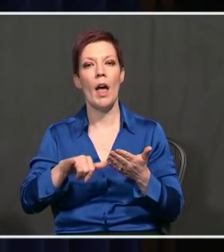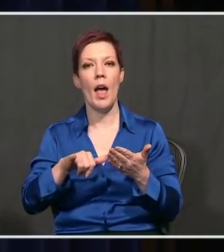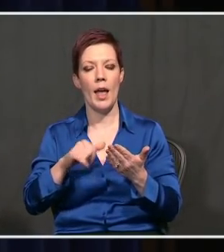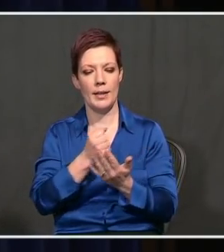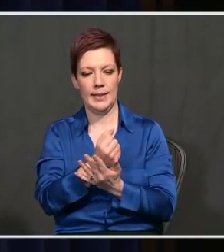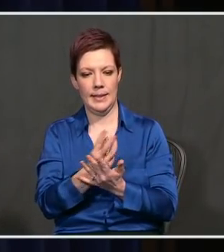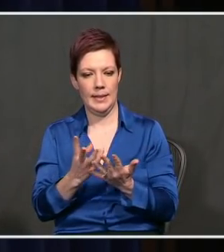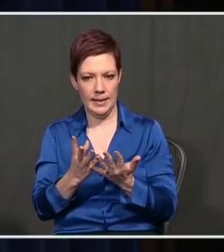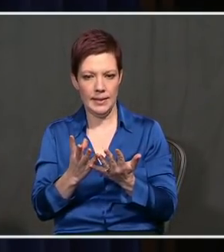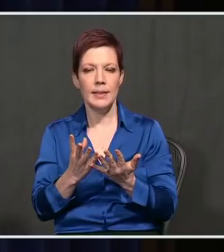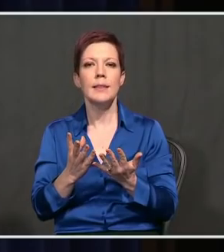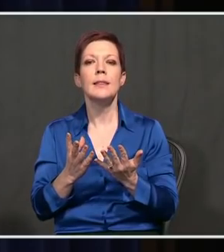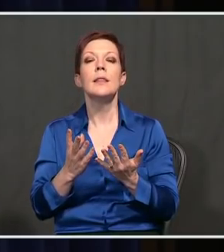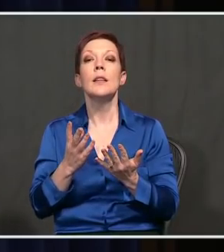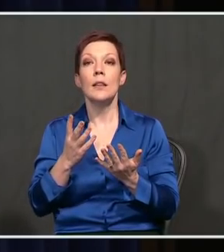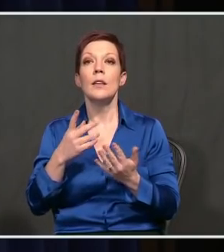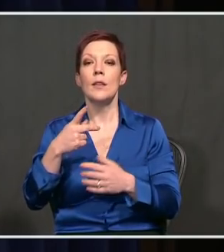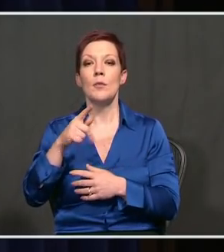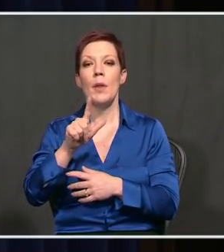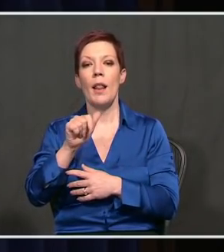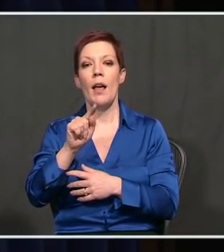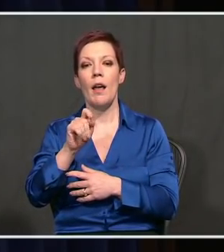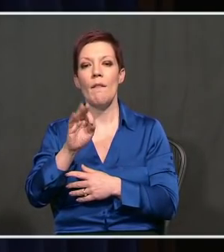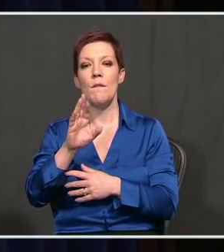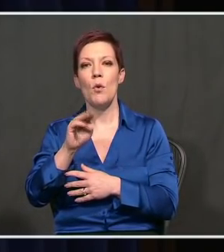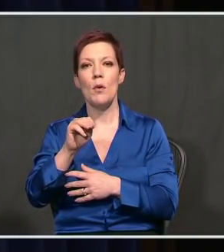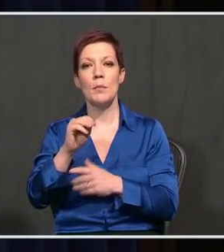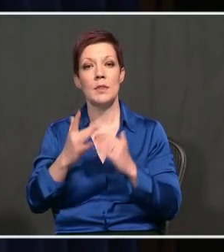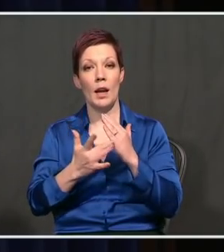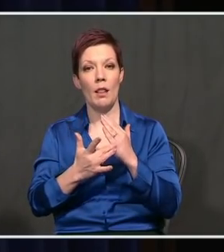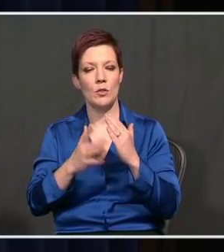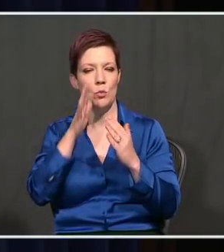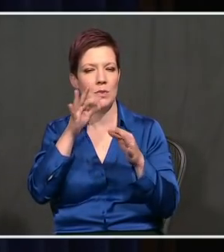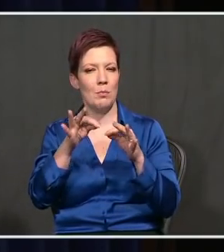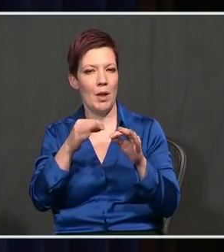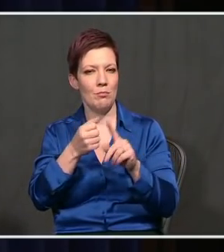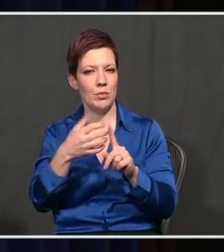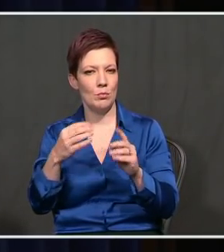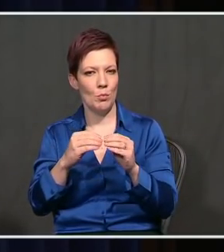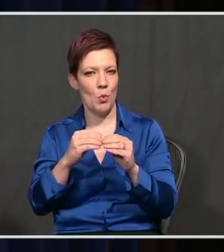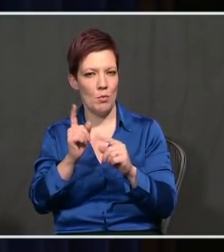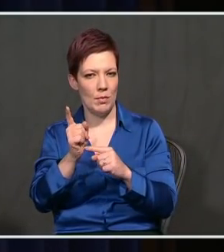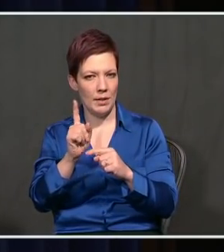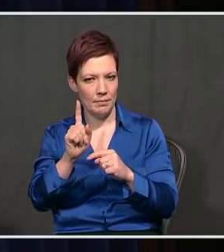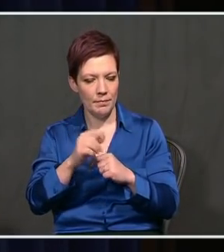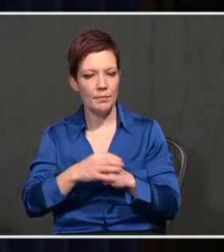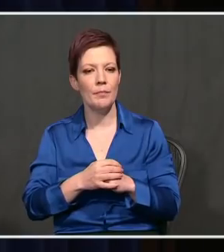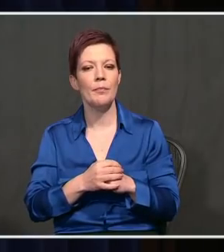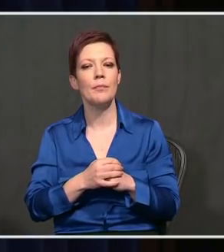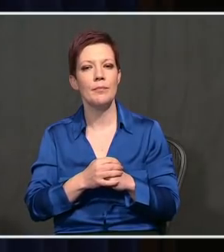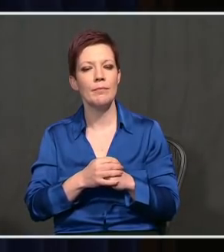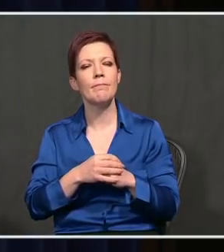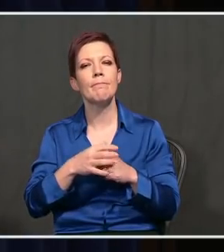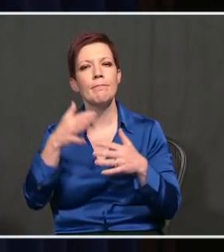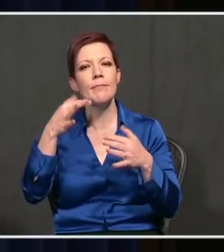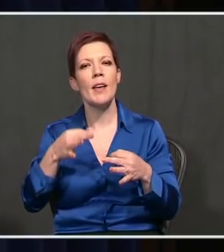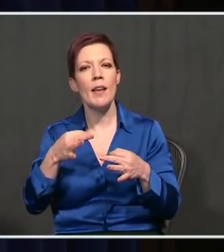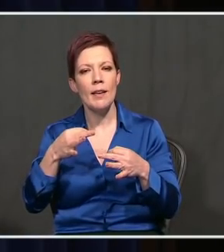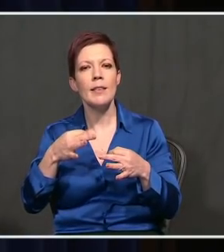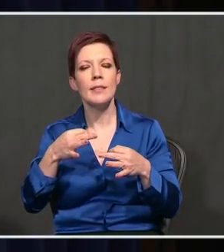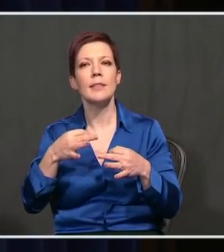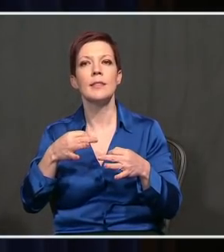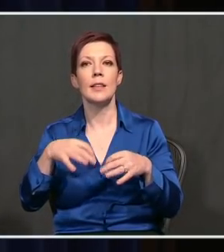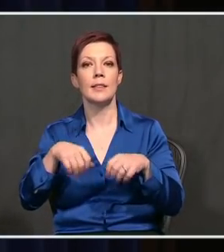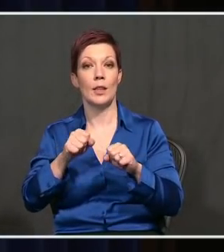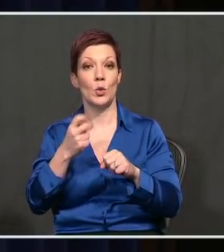selecting what we call platform technologies. I'll explain that more in a second. And decided to take two exemplars